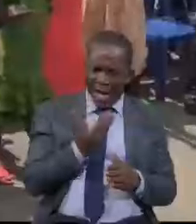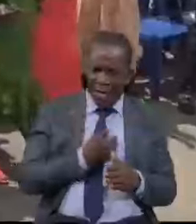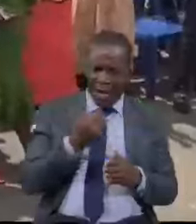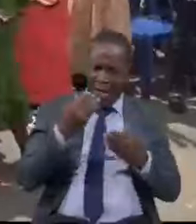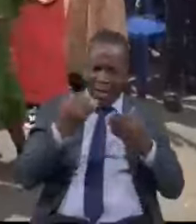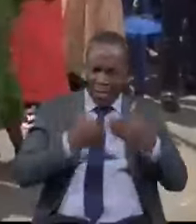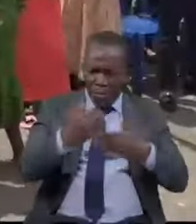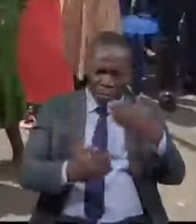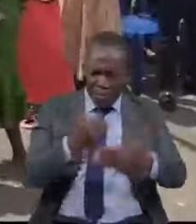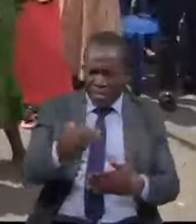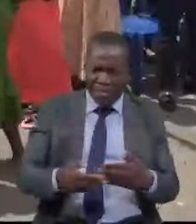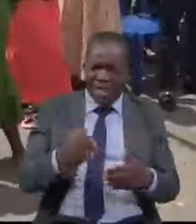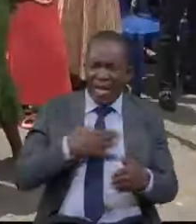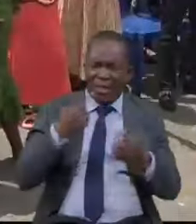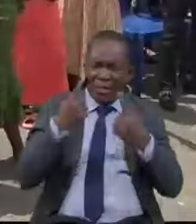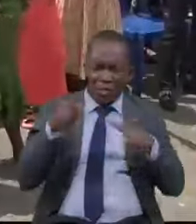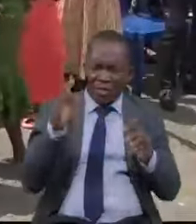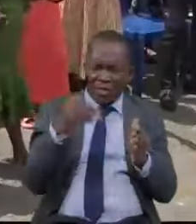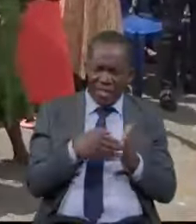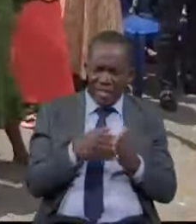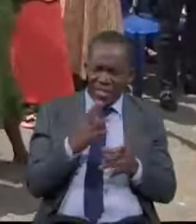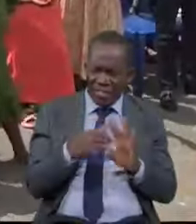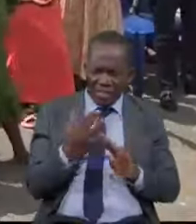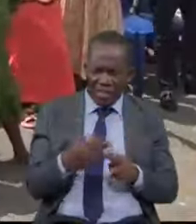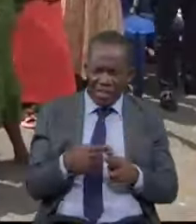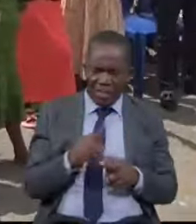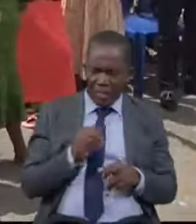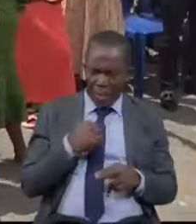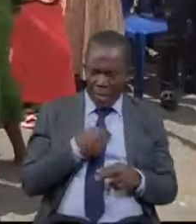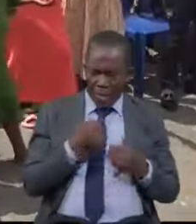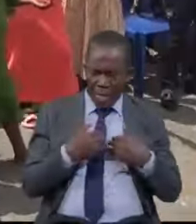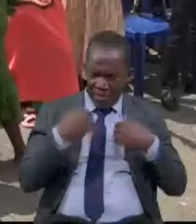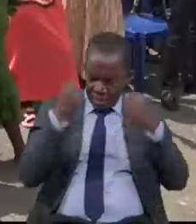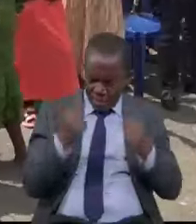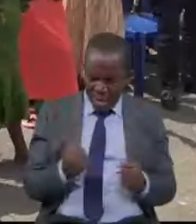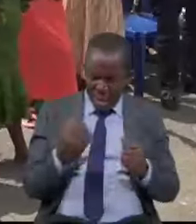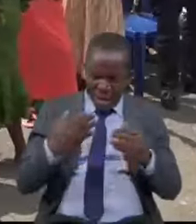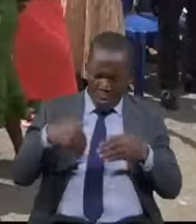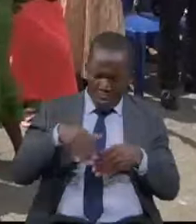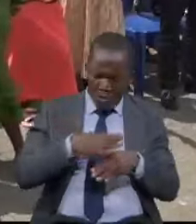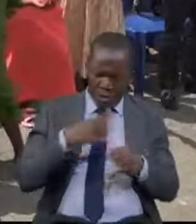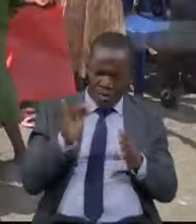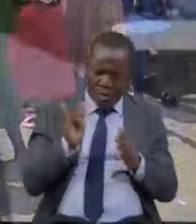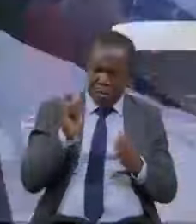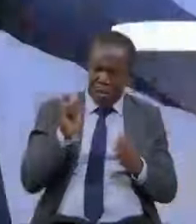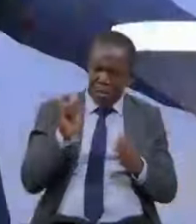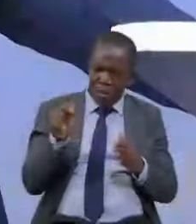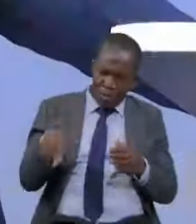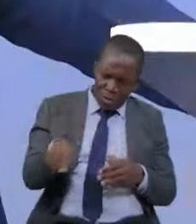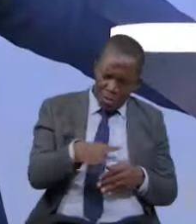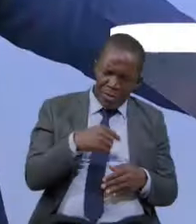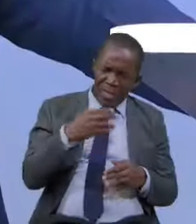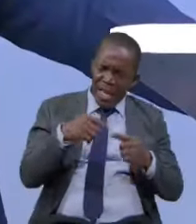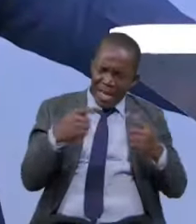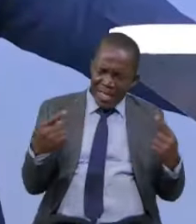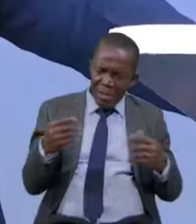Amen. We have the power over all those enemies on land, from the sea,